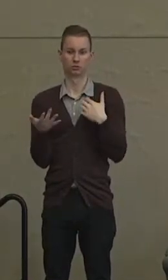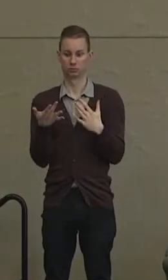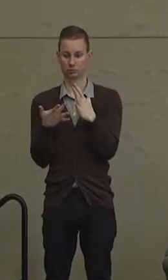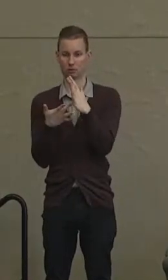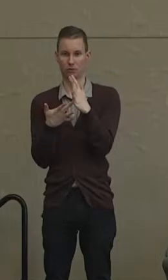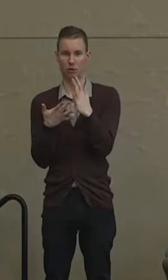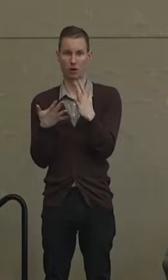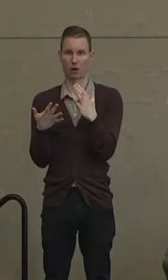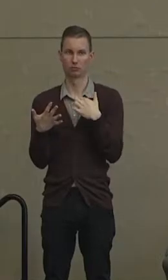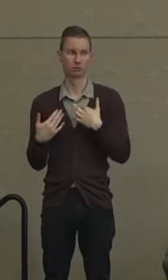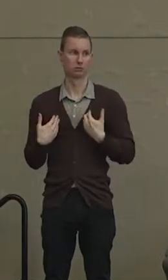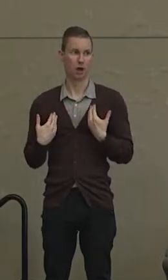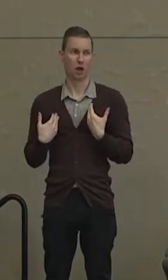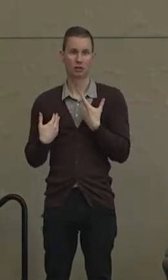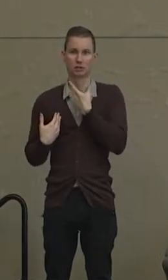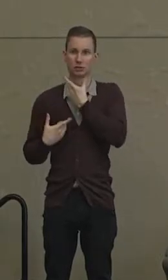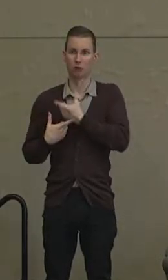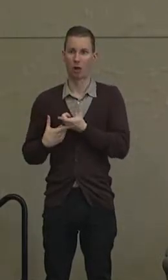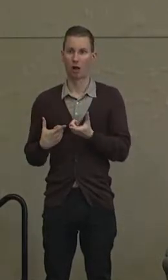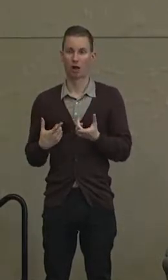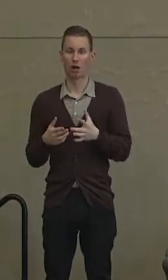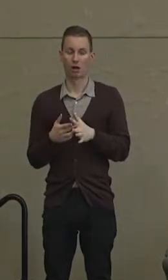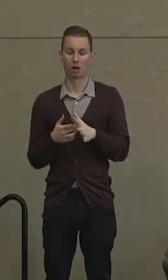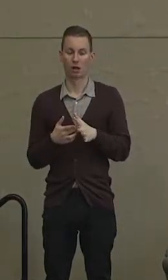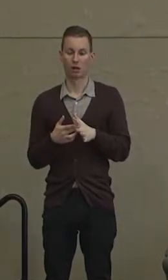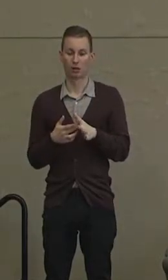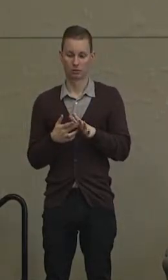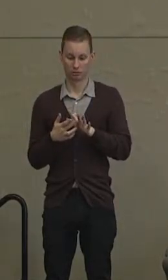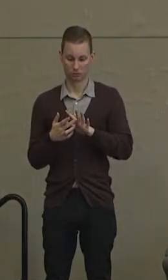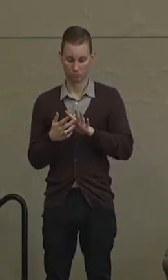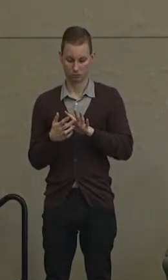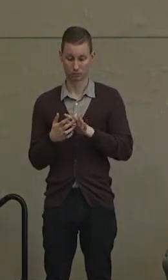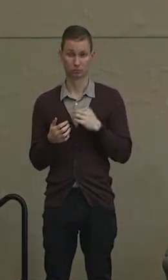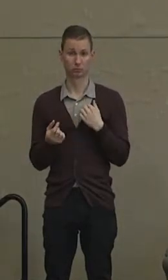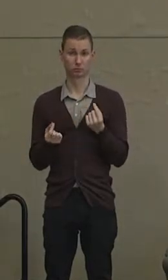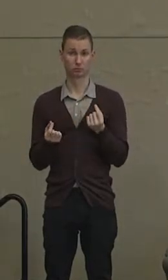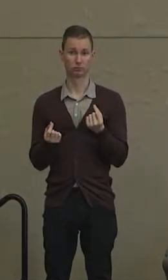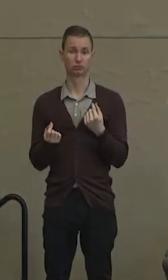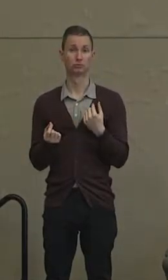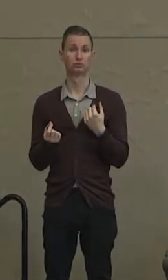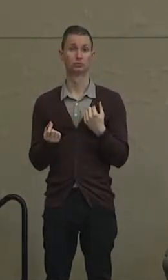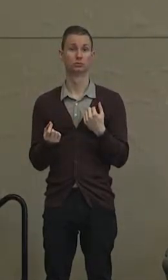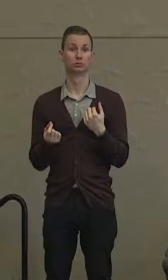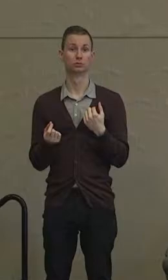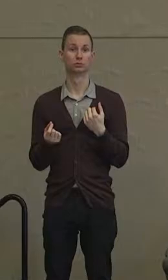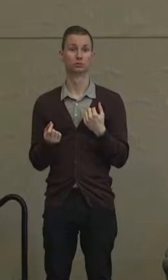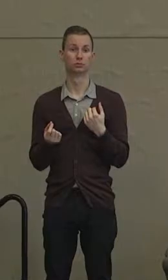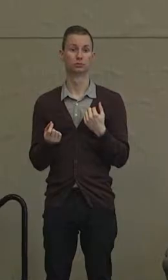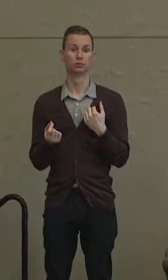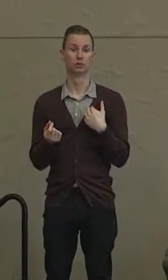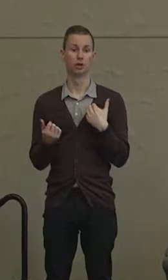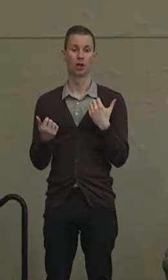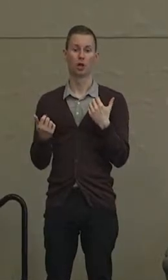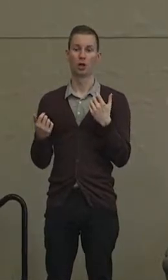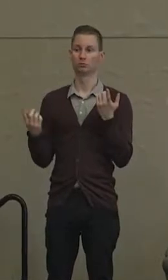in college, as a younger sister. And what I ended up doing is I turned to my art